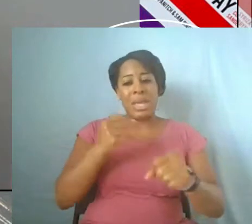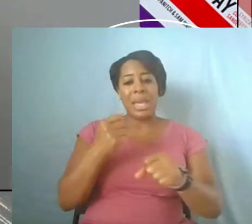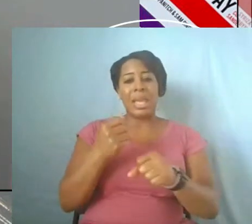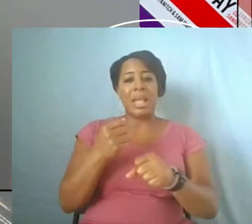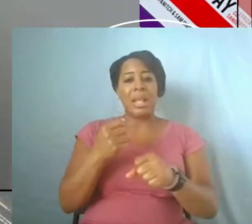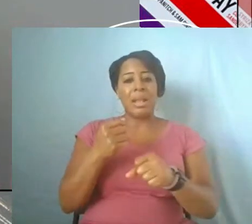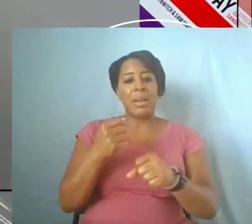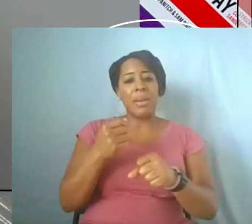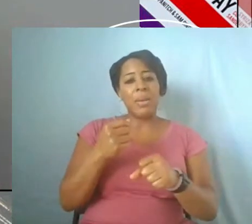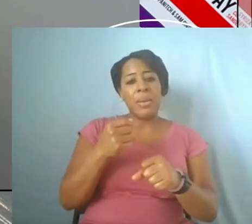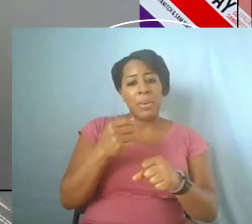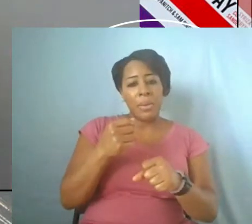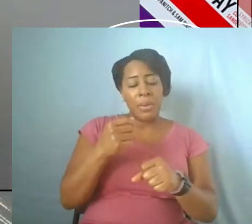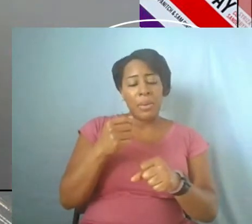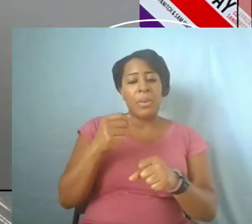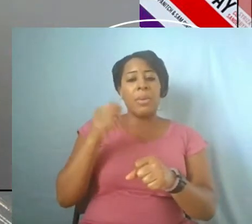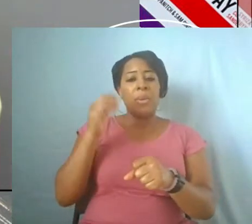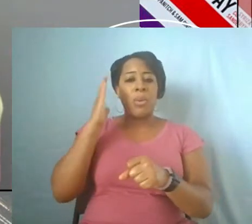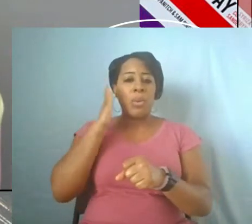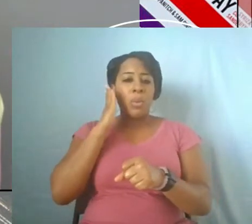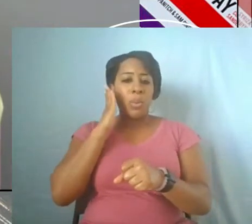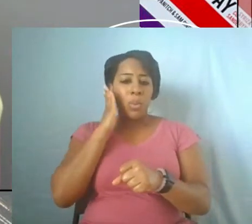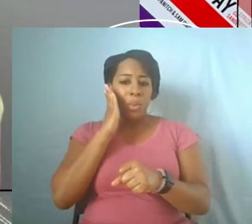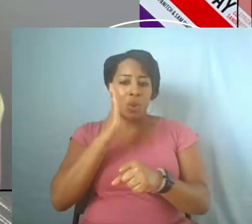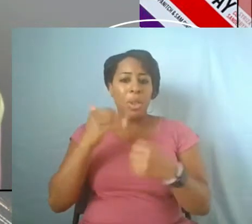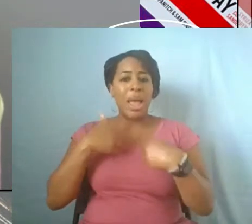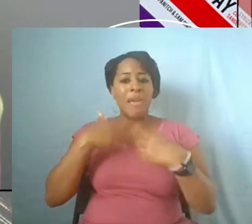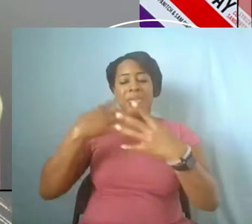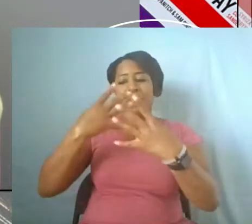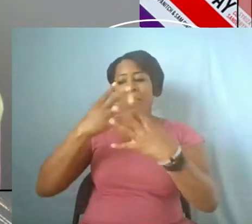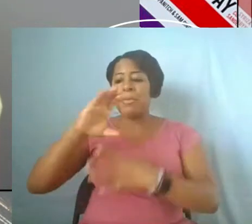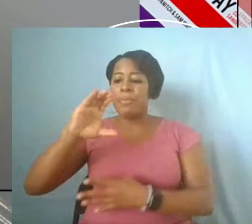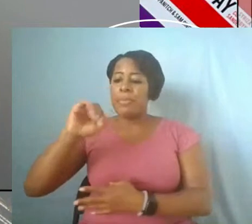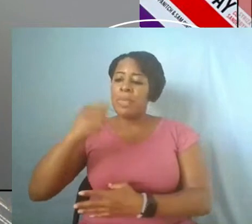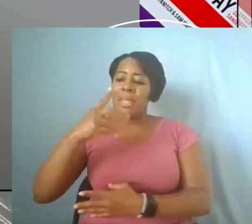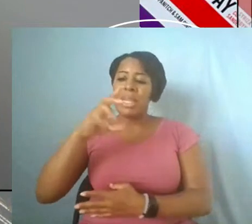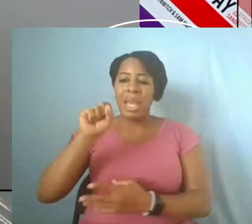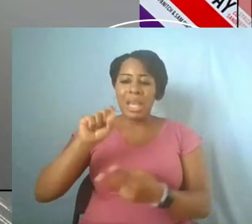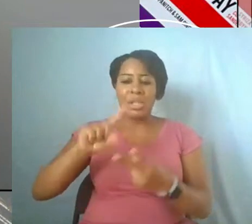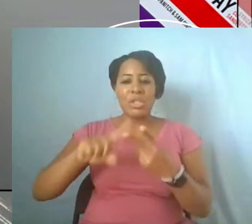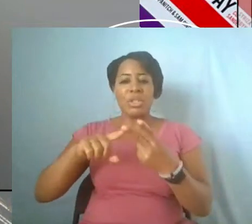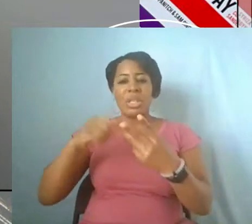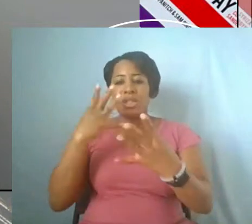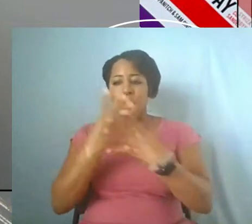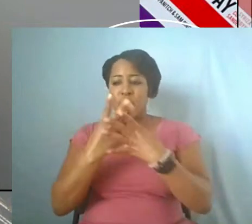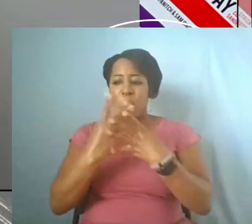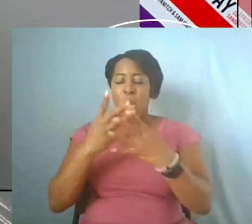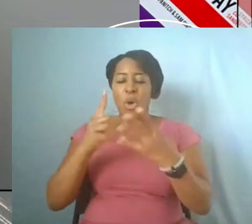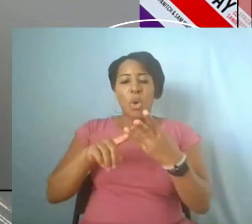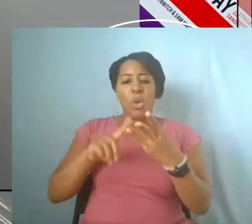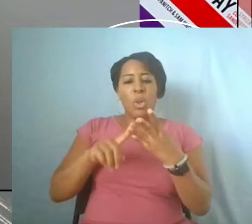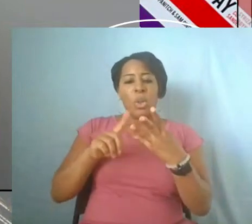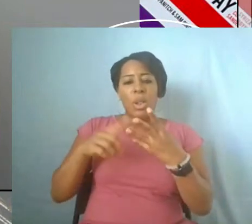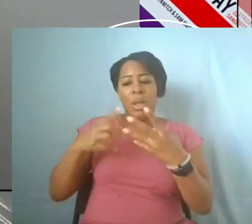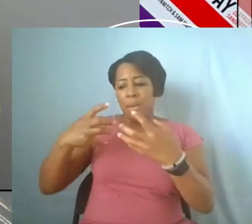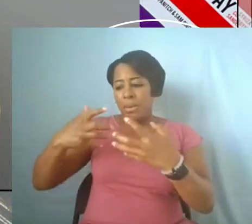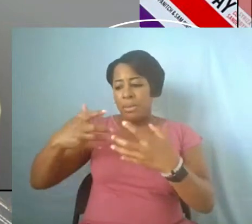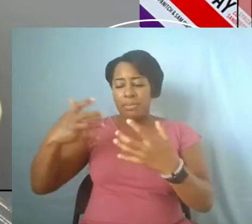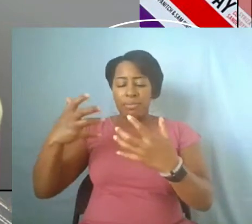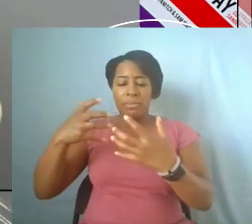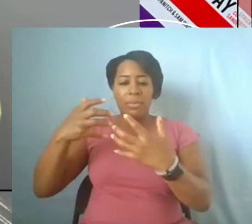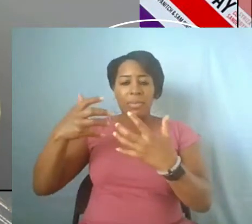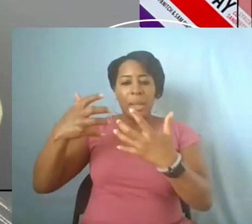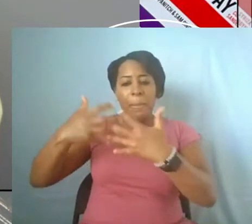and jails and electronic monitoring and surveillance technologies if it is not rooted in PIC